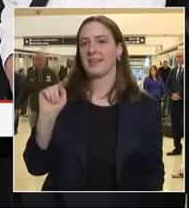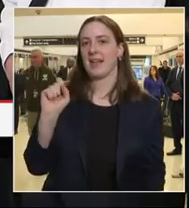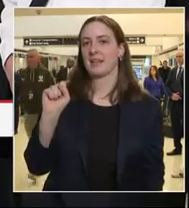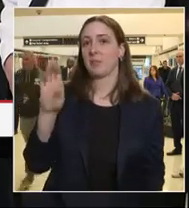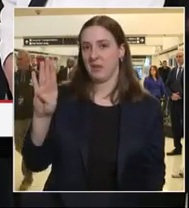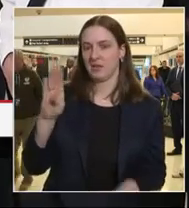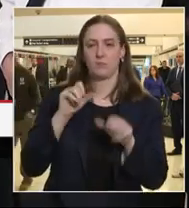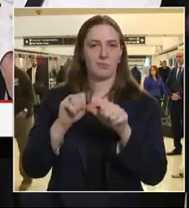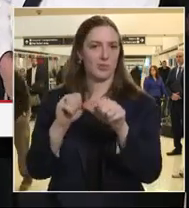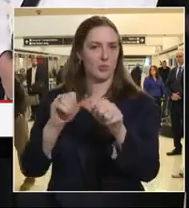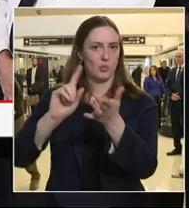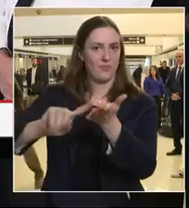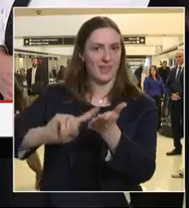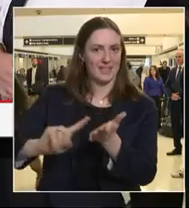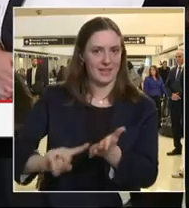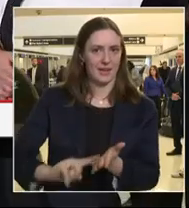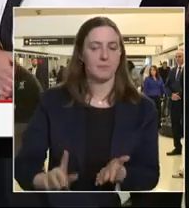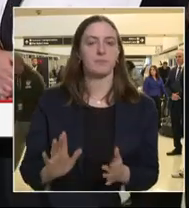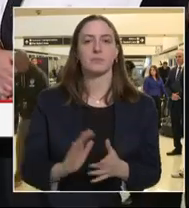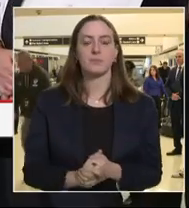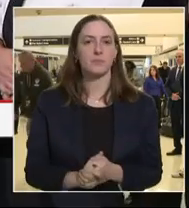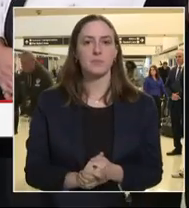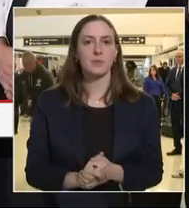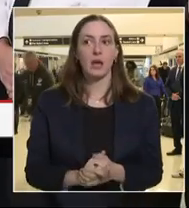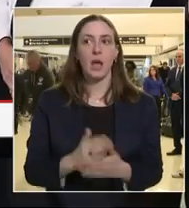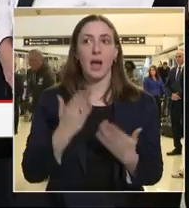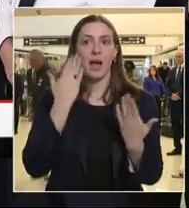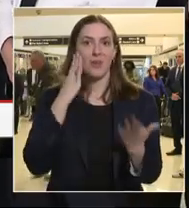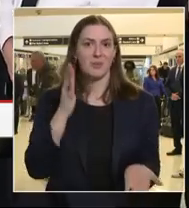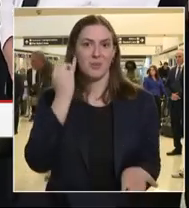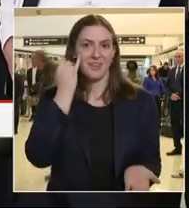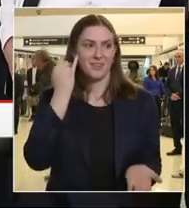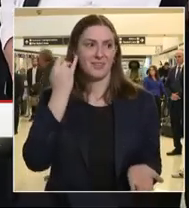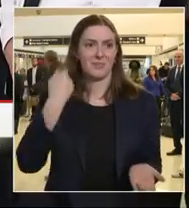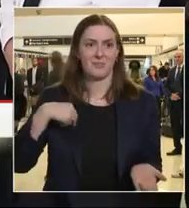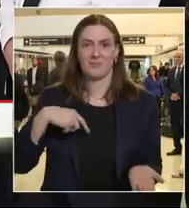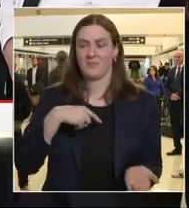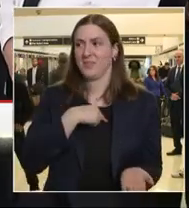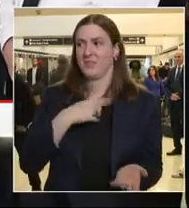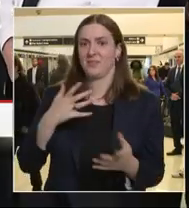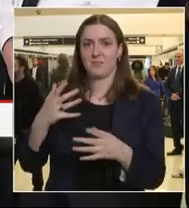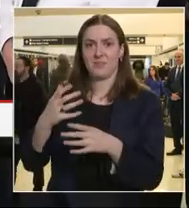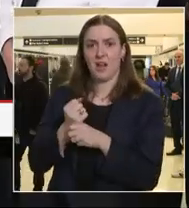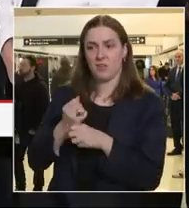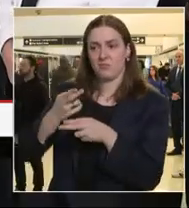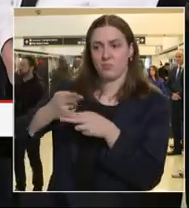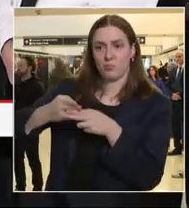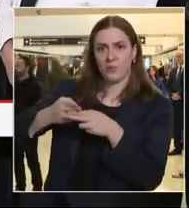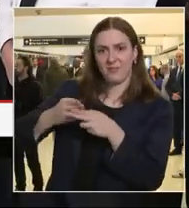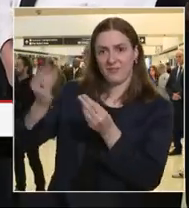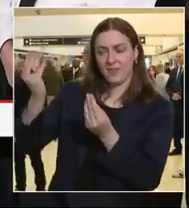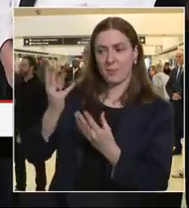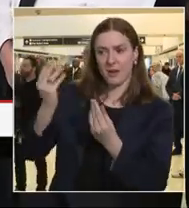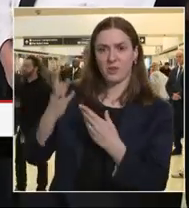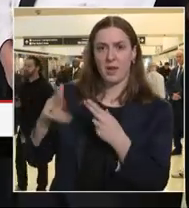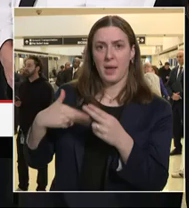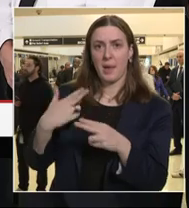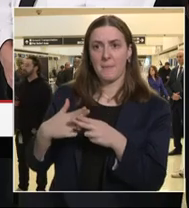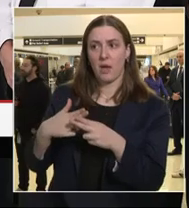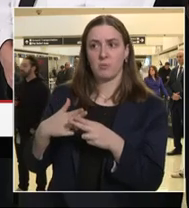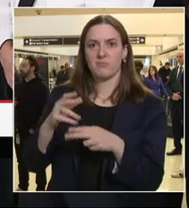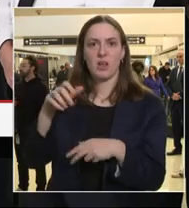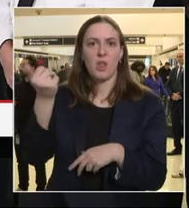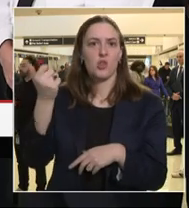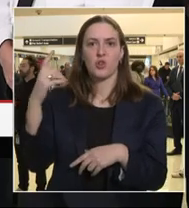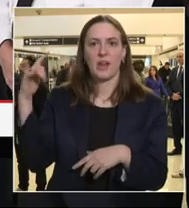to investigate. I don't know that any of us have been briefed on anything that would suggest any other